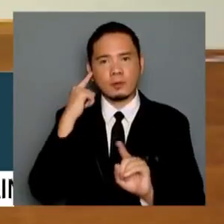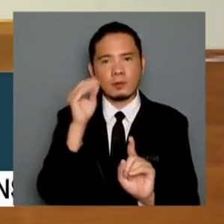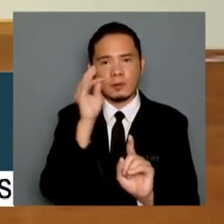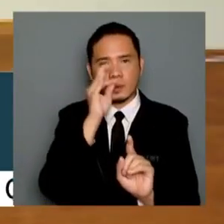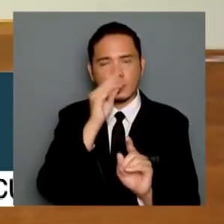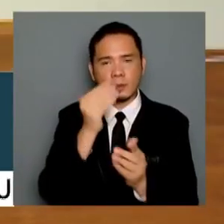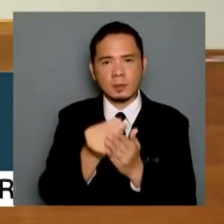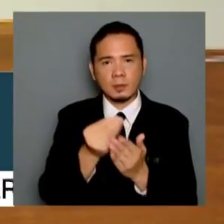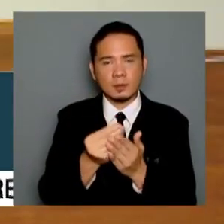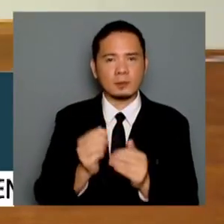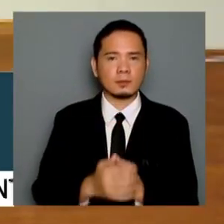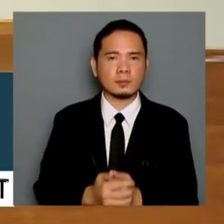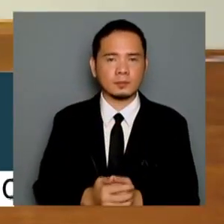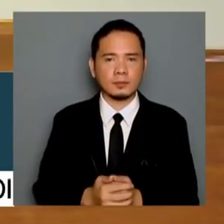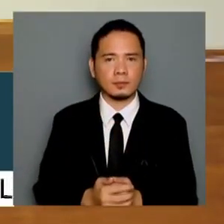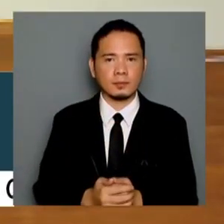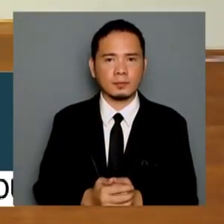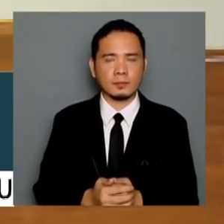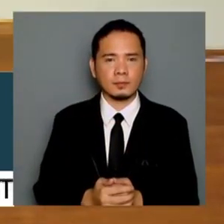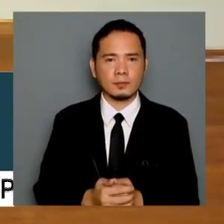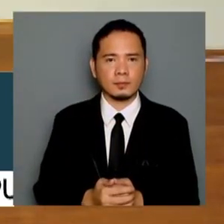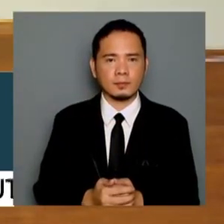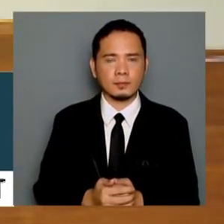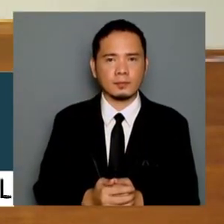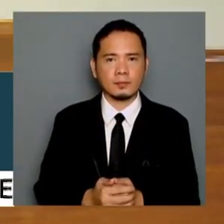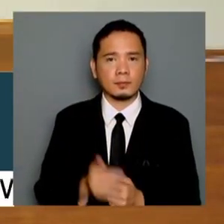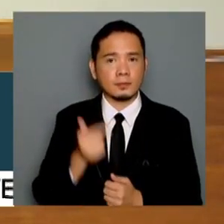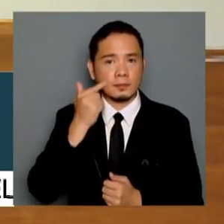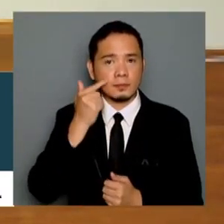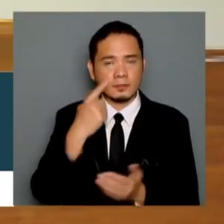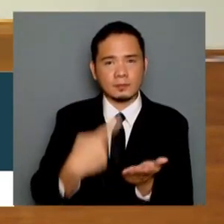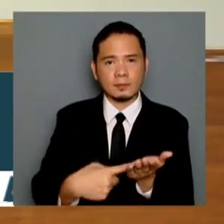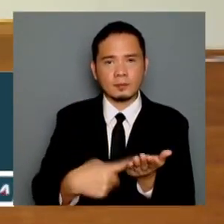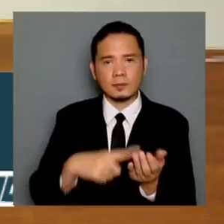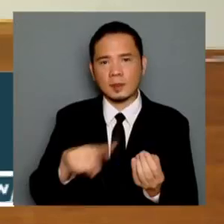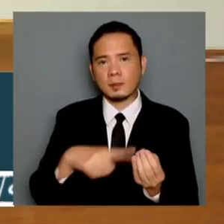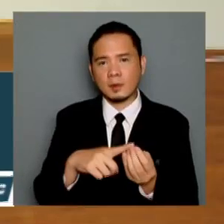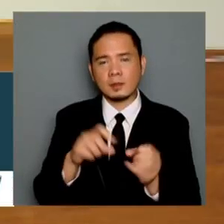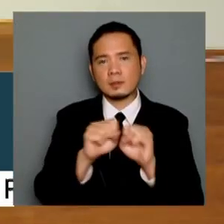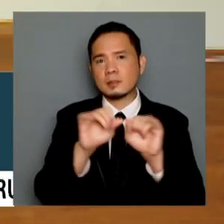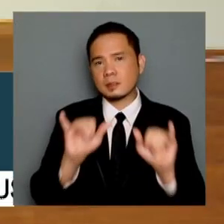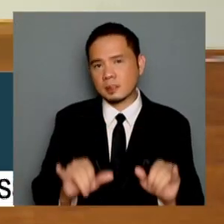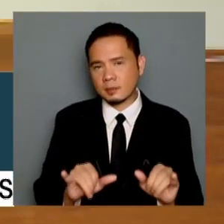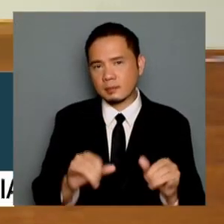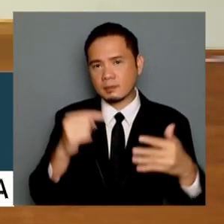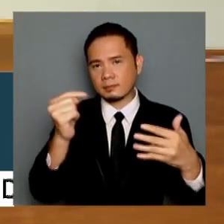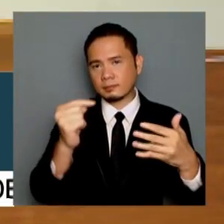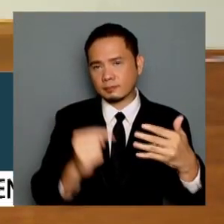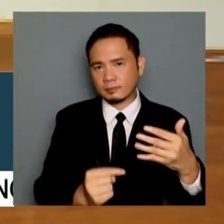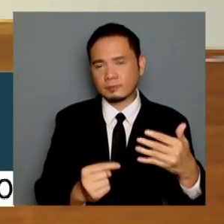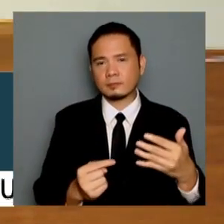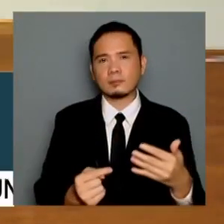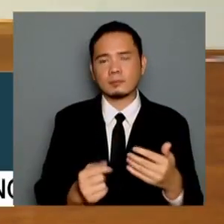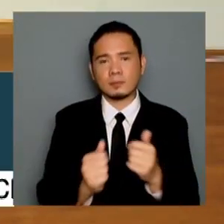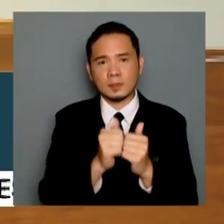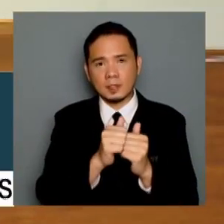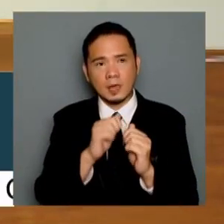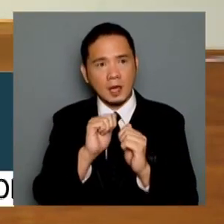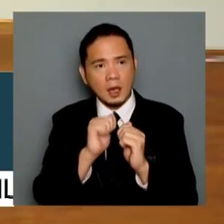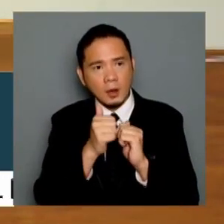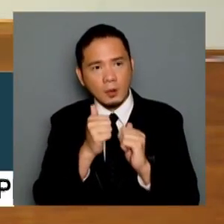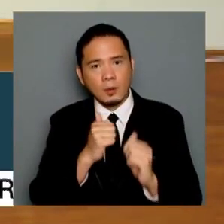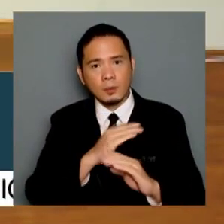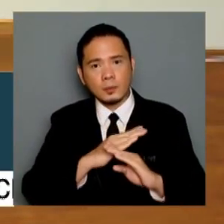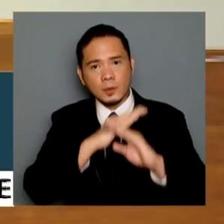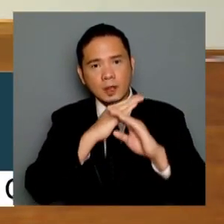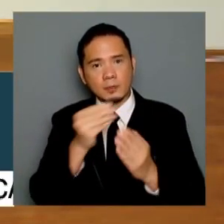also talked about the various mechanisms that will protect the seed money or that come from